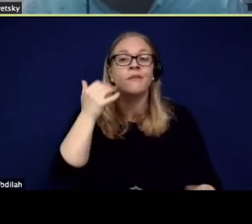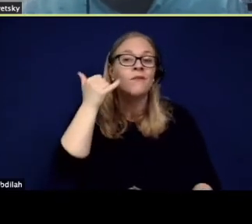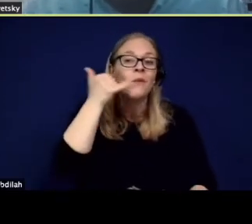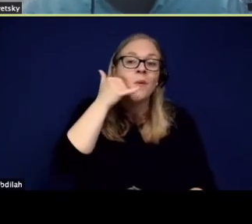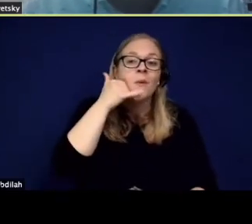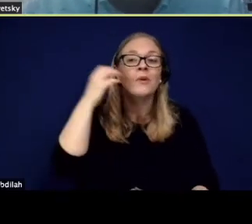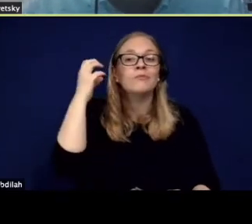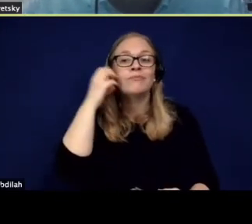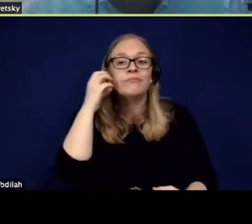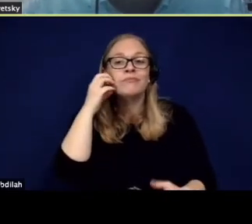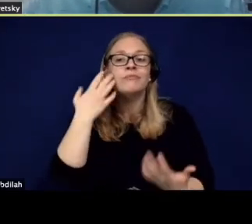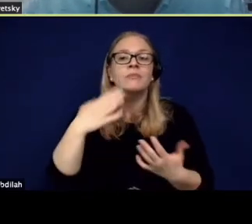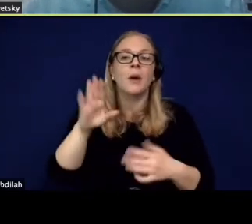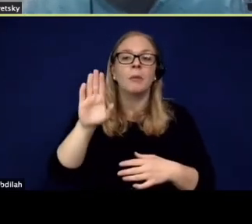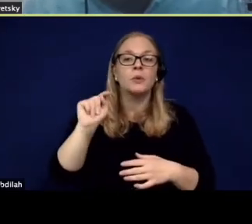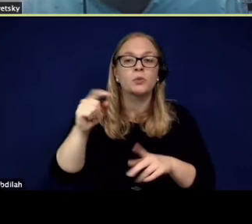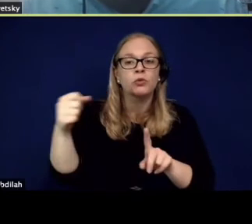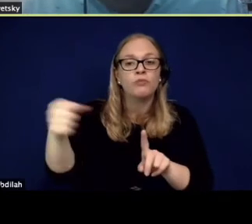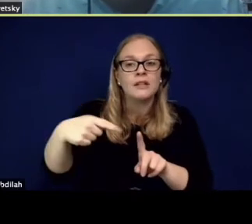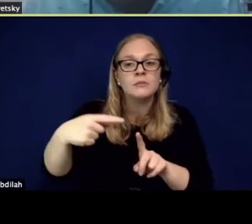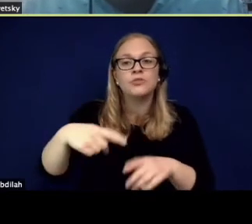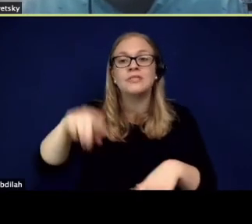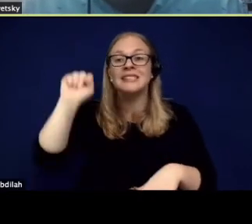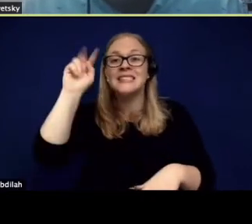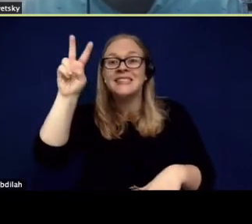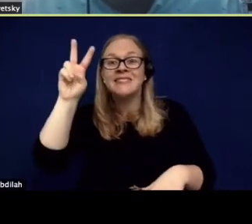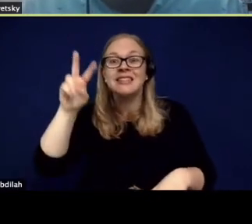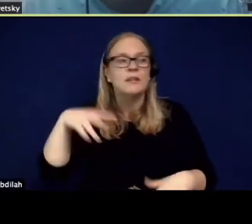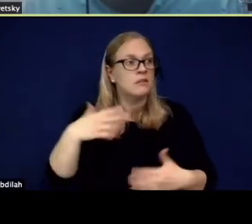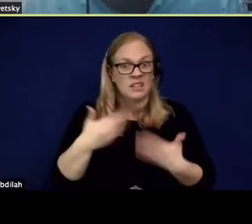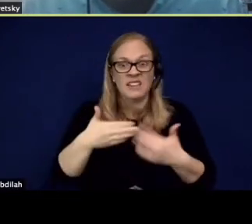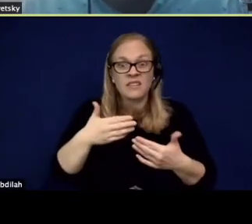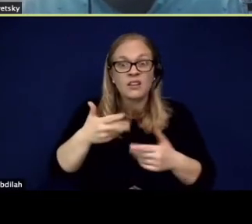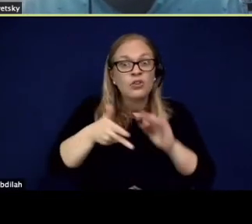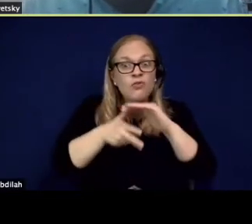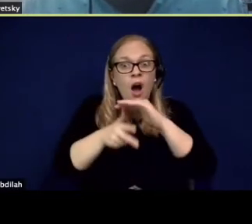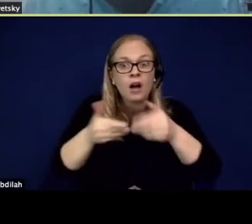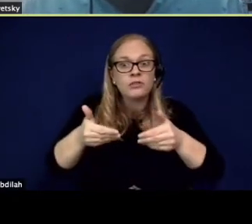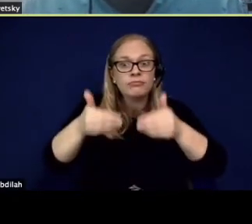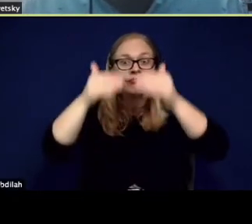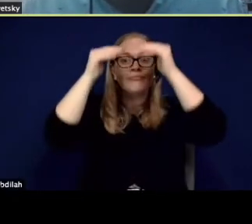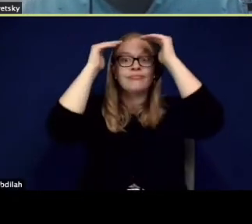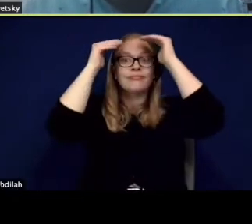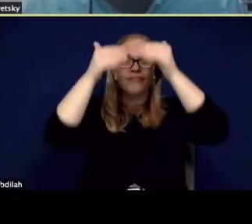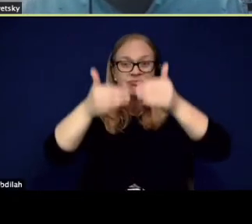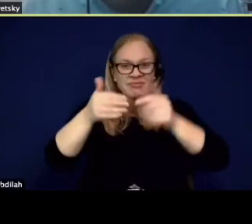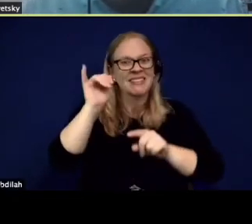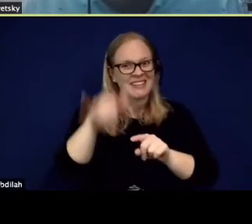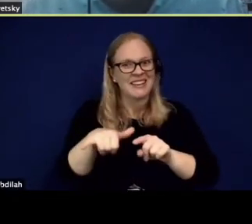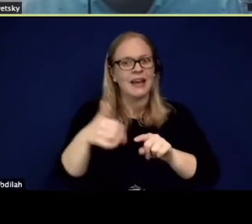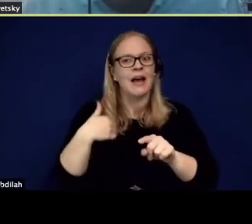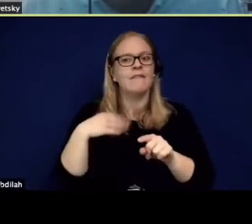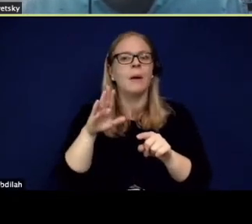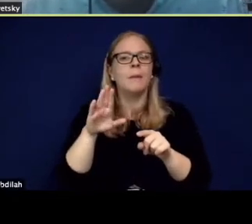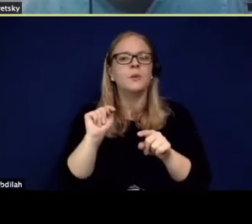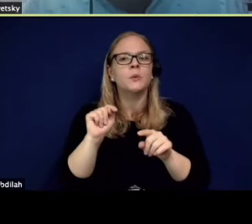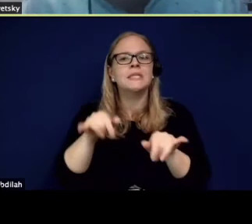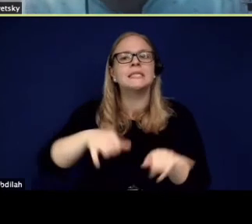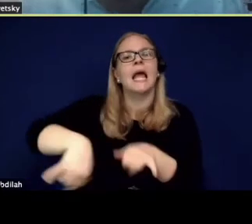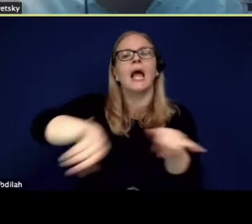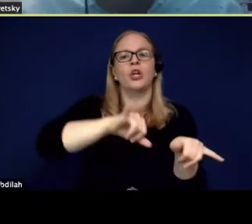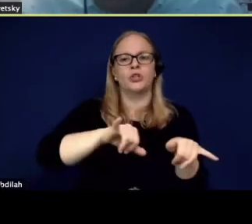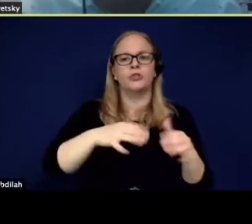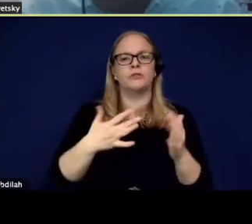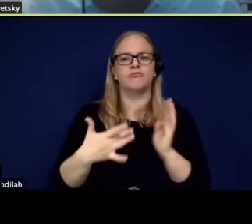transmitters, TV, computers, even garage openers and things like that, there is what's called a Bluetooth standard